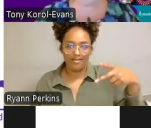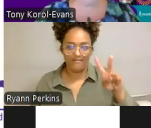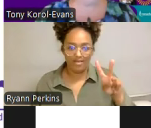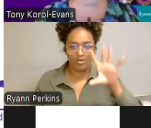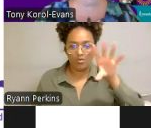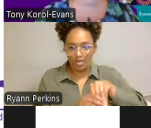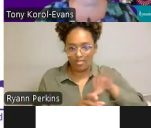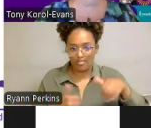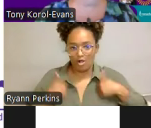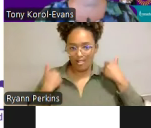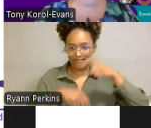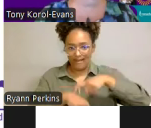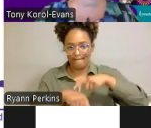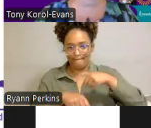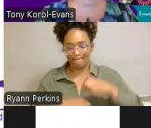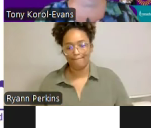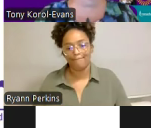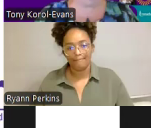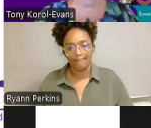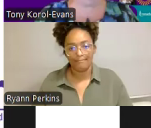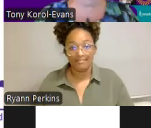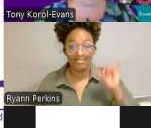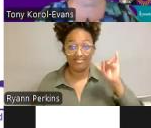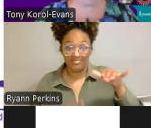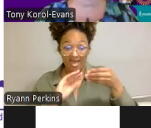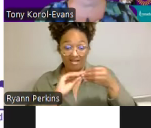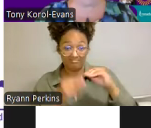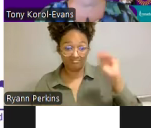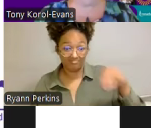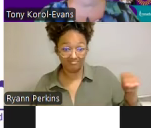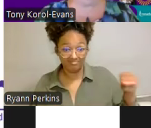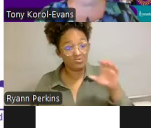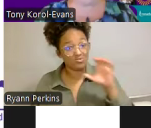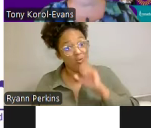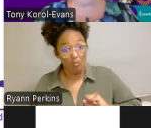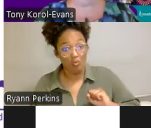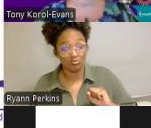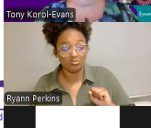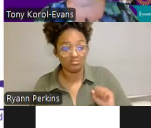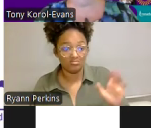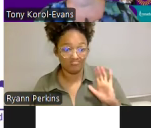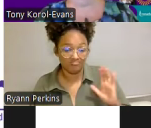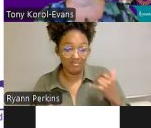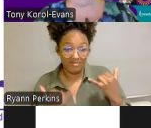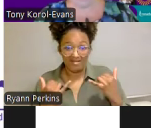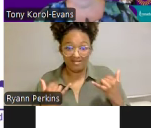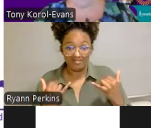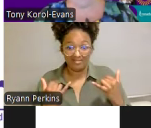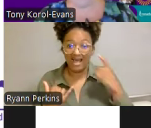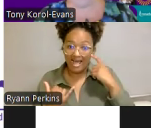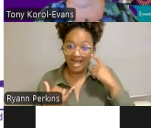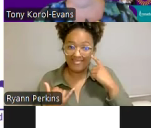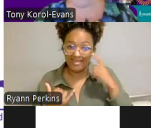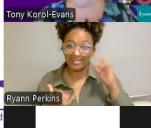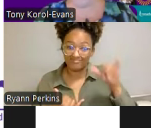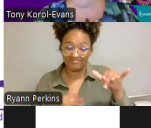And this statistic is old. We haven't gotten updated ones really, but I have to tell you, I think those numbers are low.